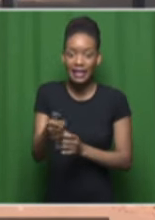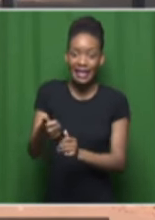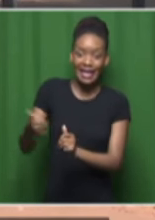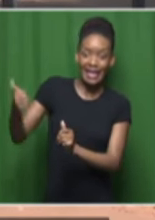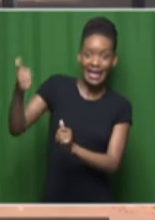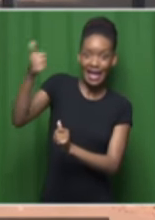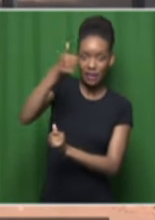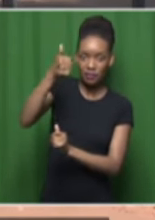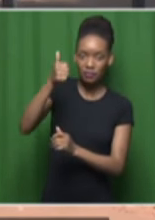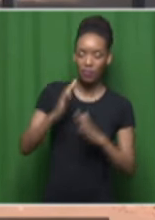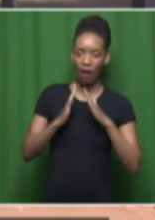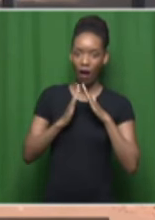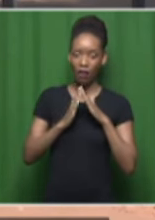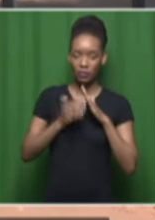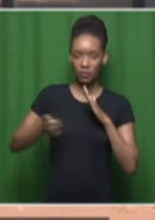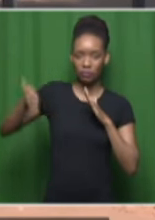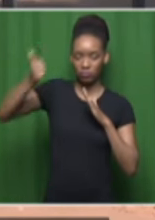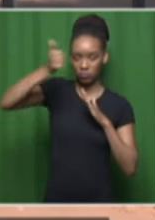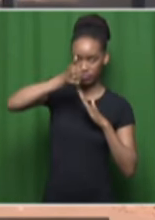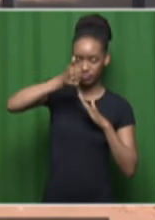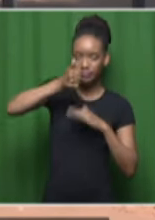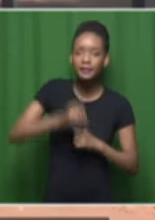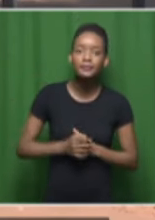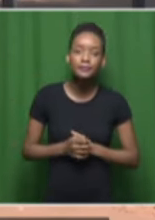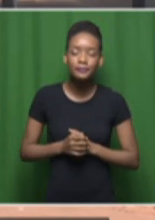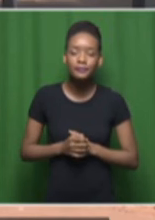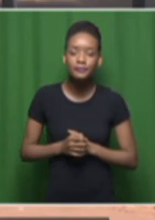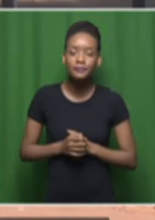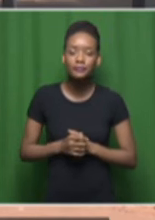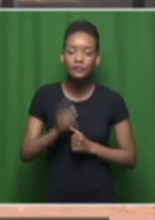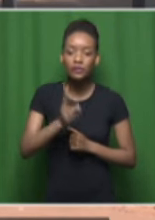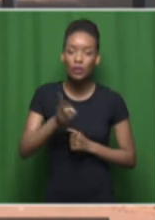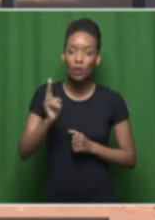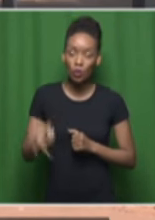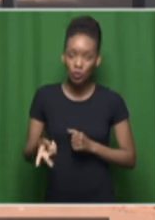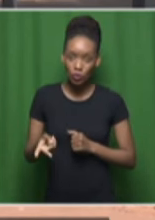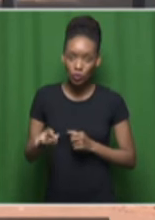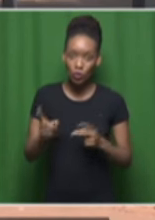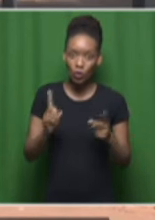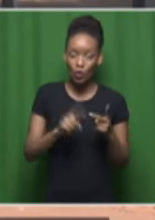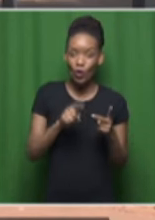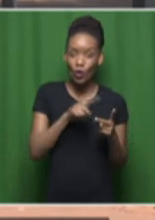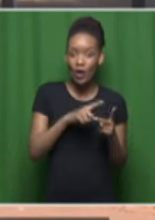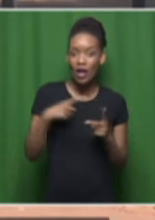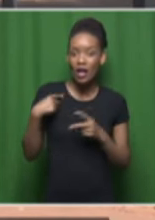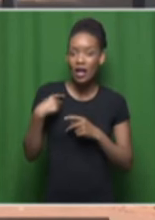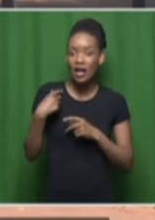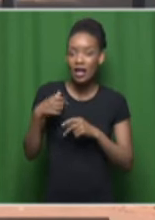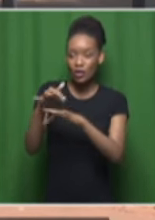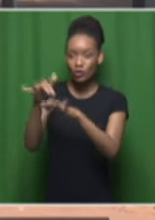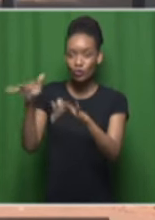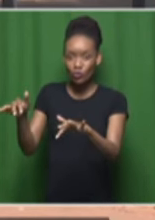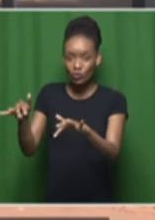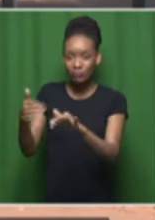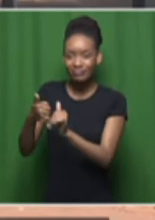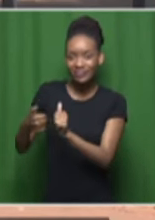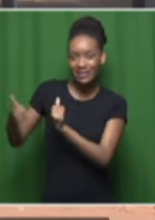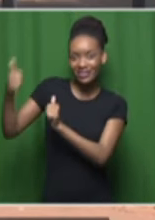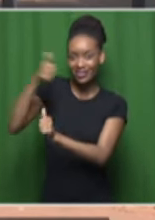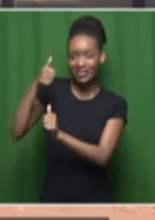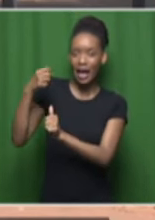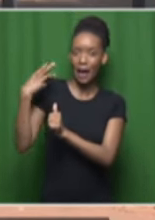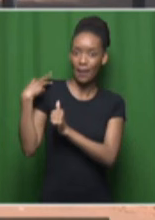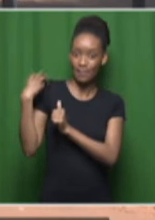house and because of his status as the traditional prime minister, the body has to reach the